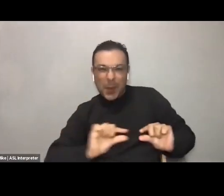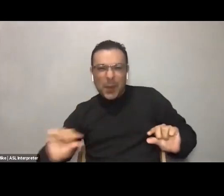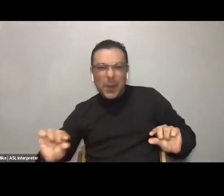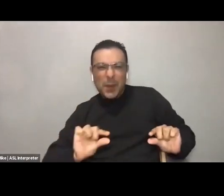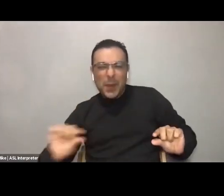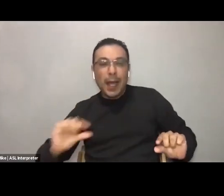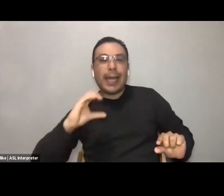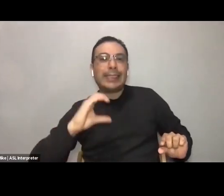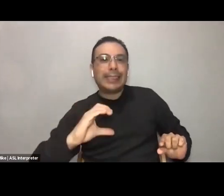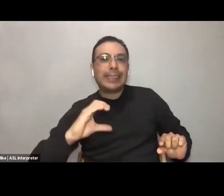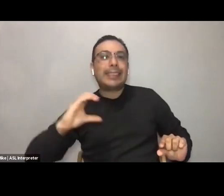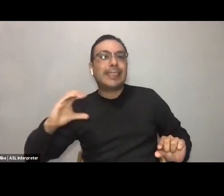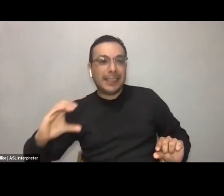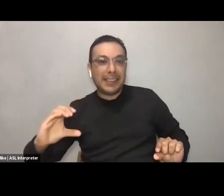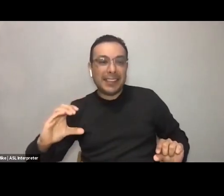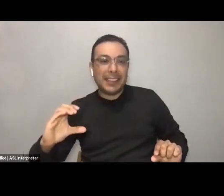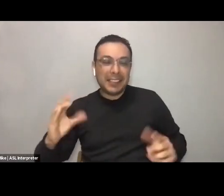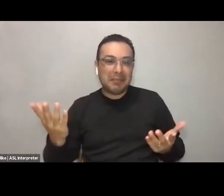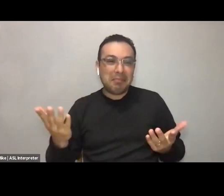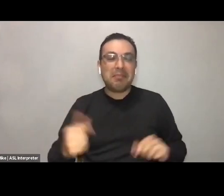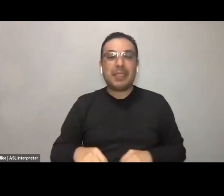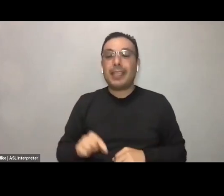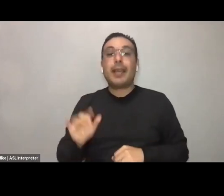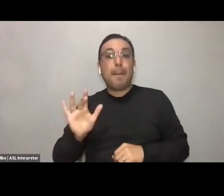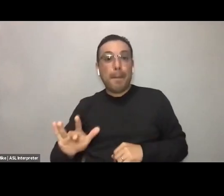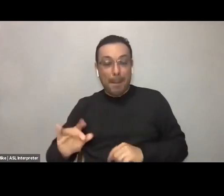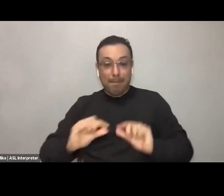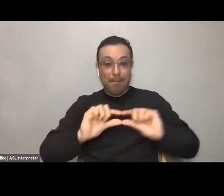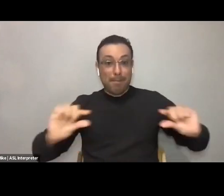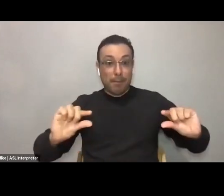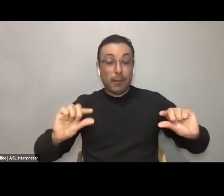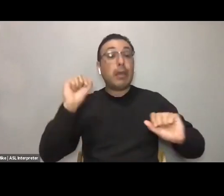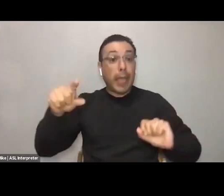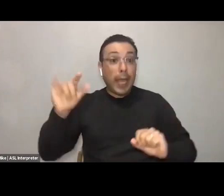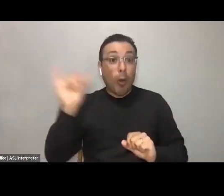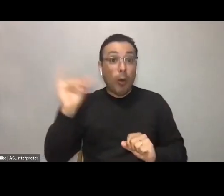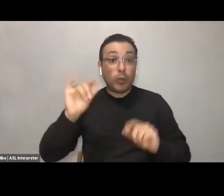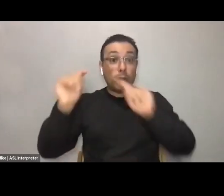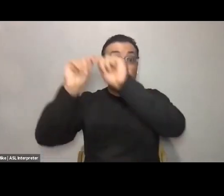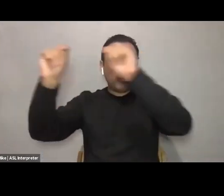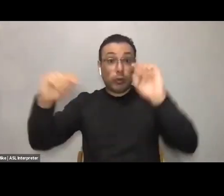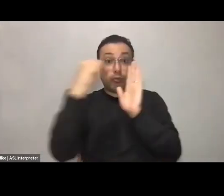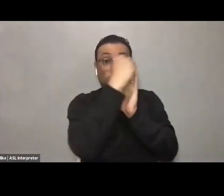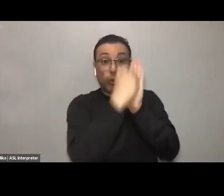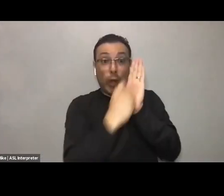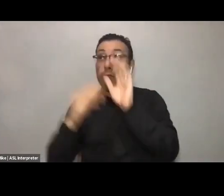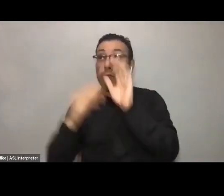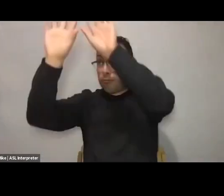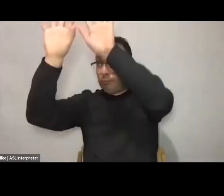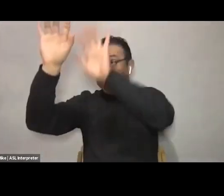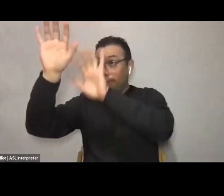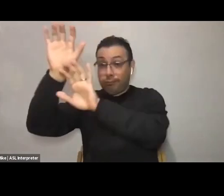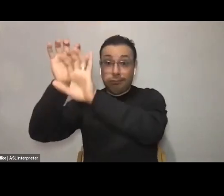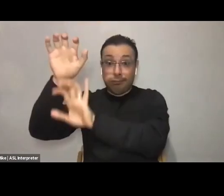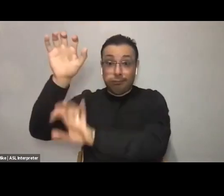settings, you can turn on, enlarge, or view a full transcript of the captions, so you can view those if you require them.